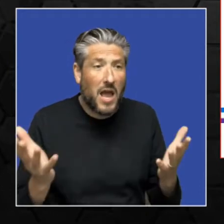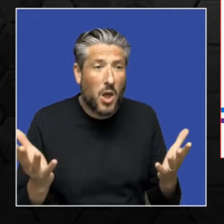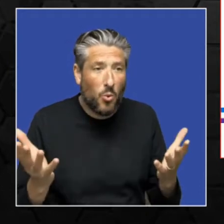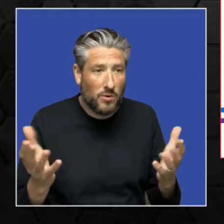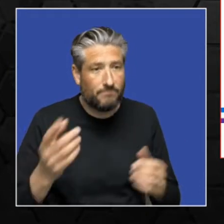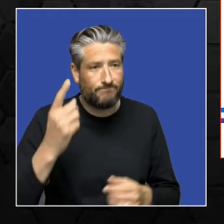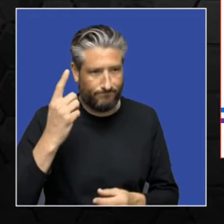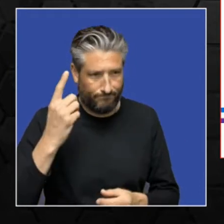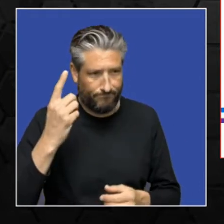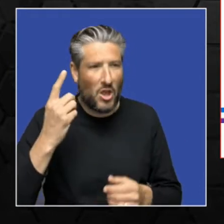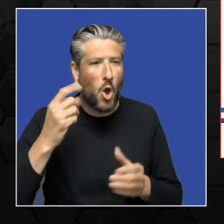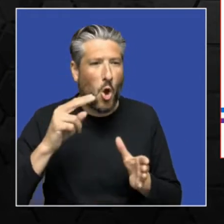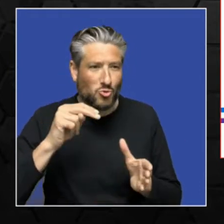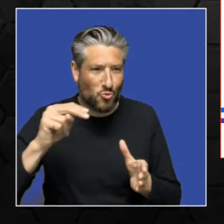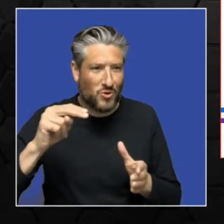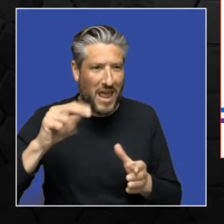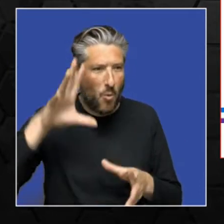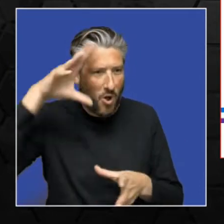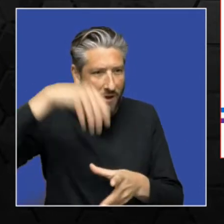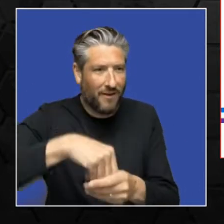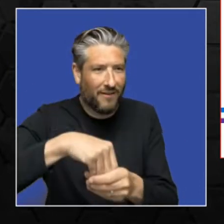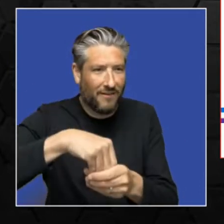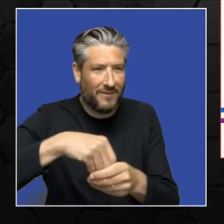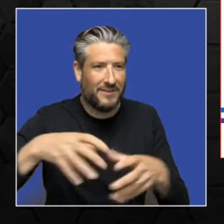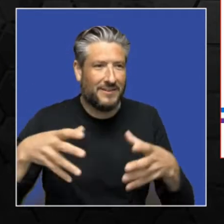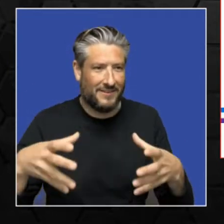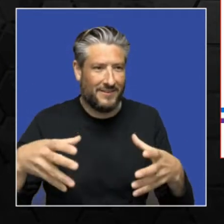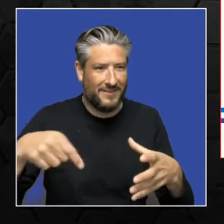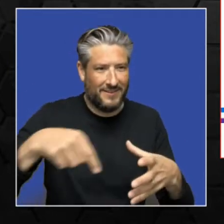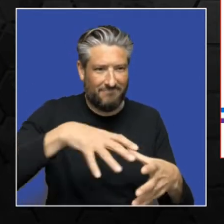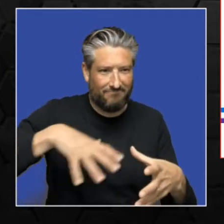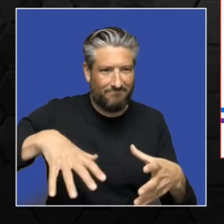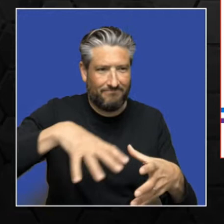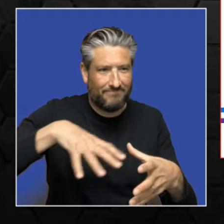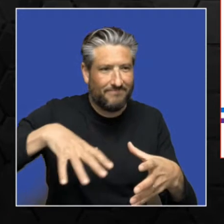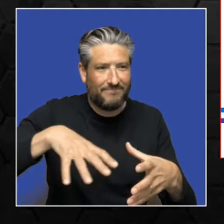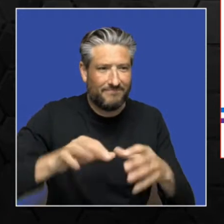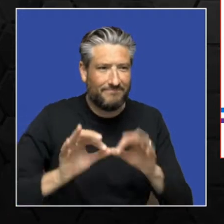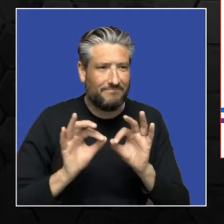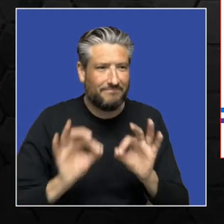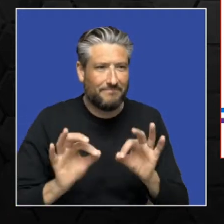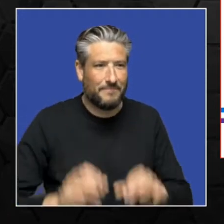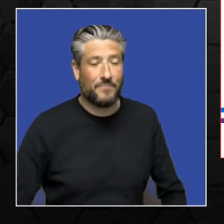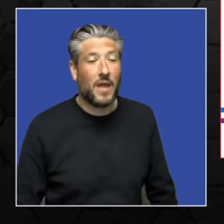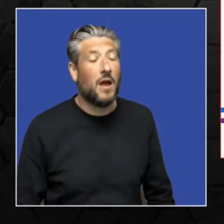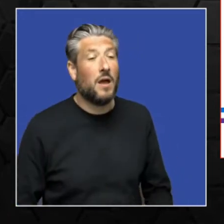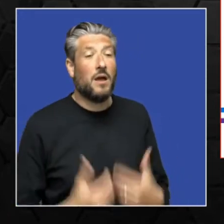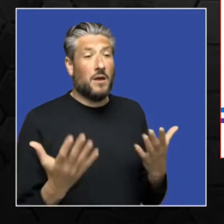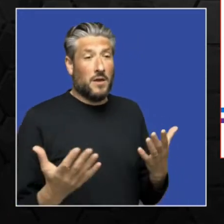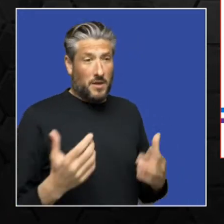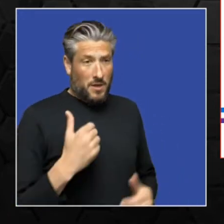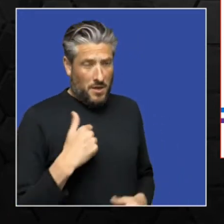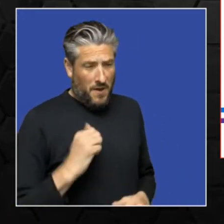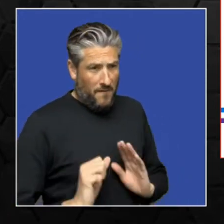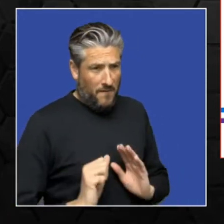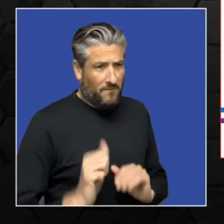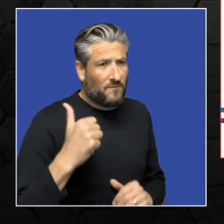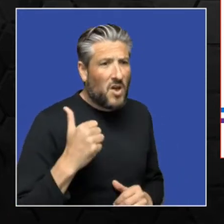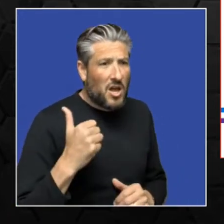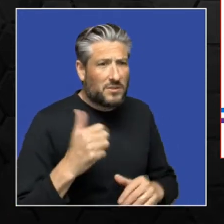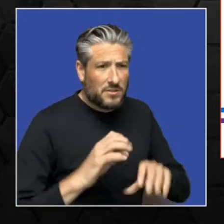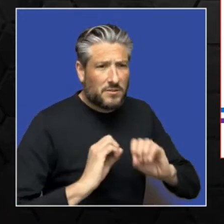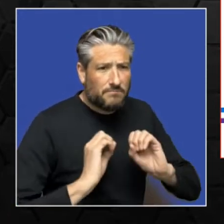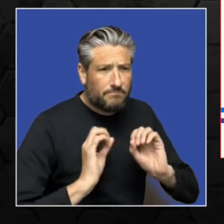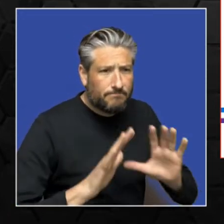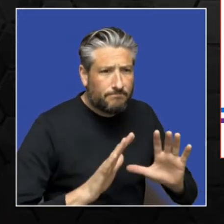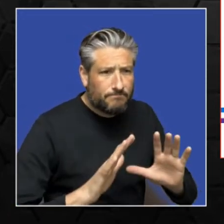can prevent any sort of underfitting or overfitting. So just to start off, I don't want to make this